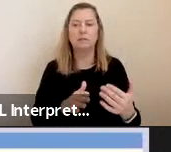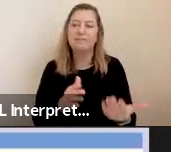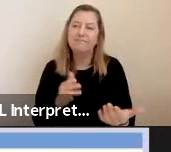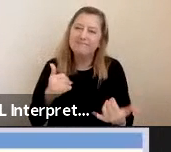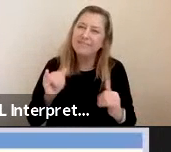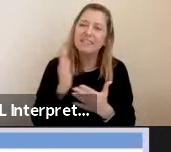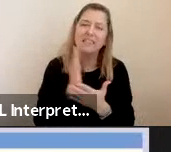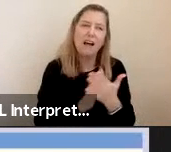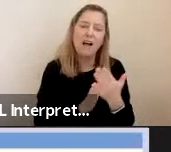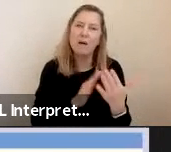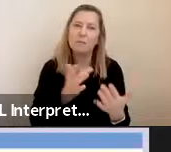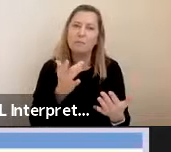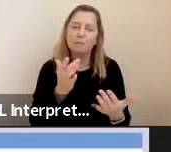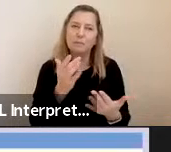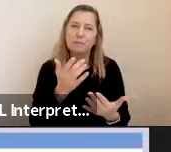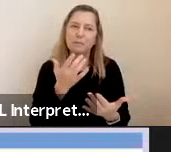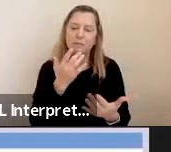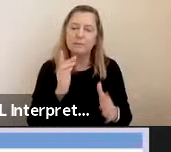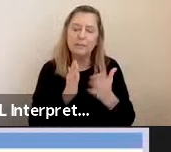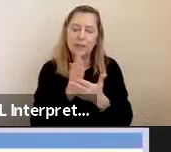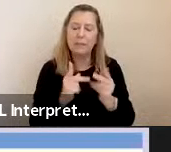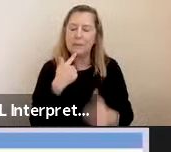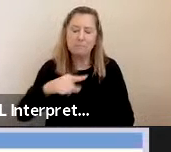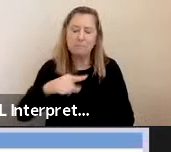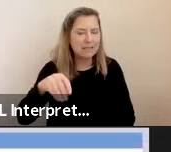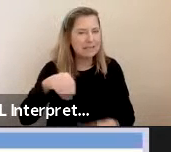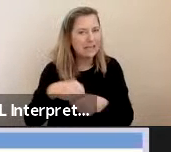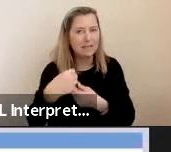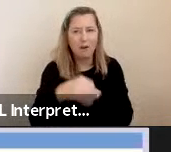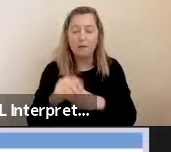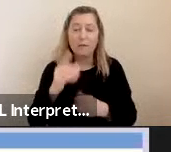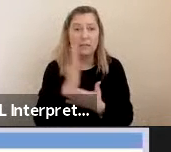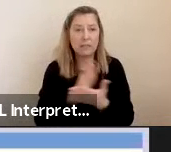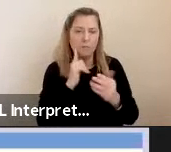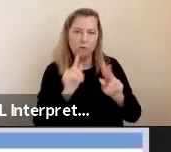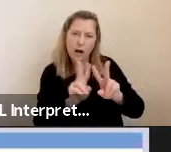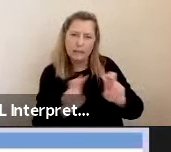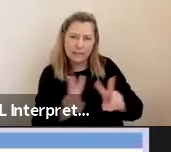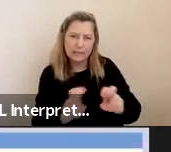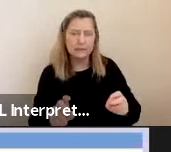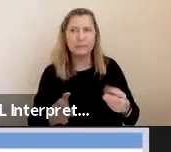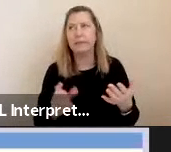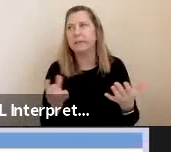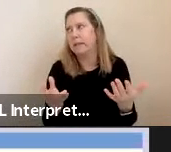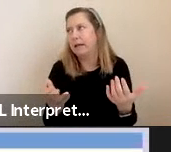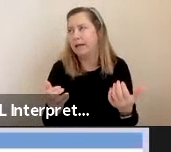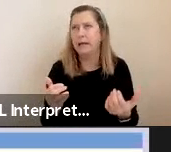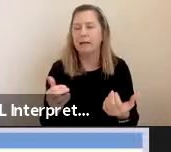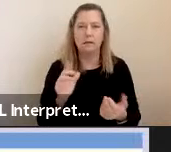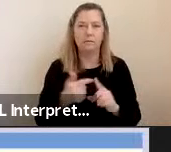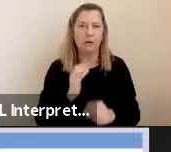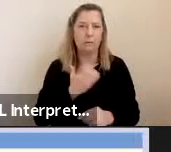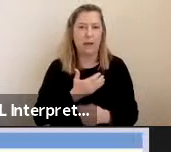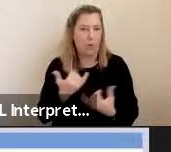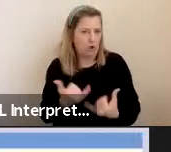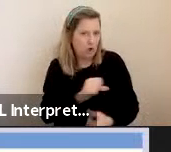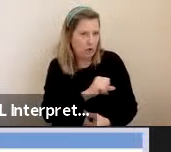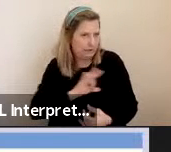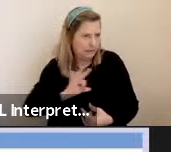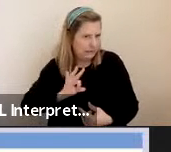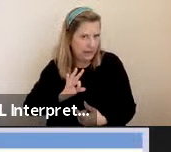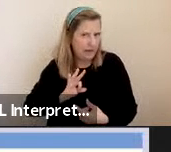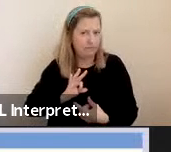that said they really need to get into the office for various reasons. Some were assessment purposes from our current staff,